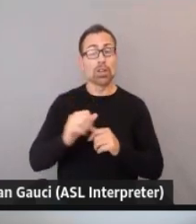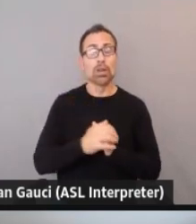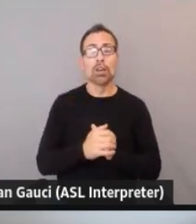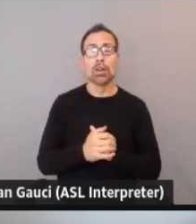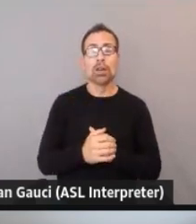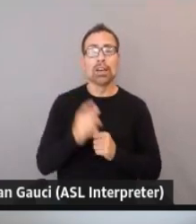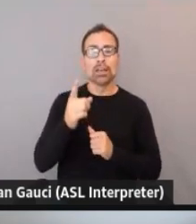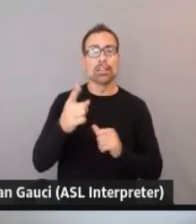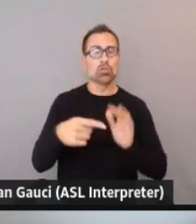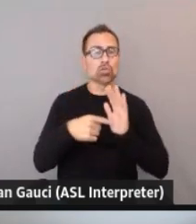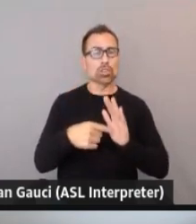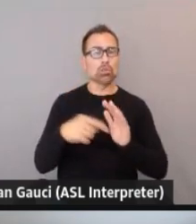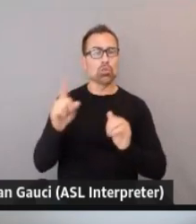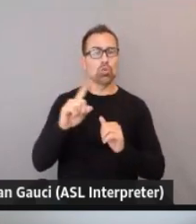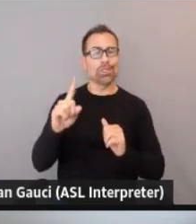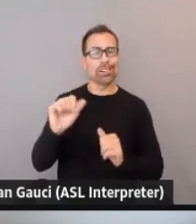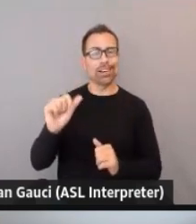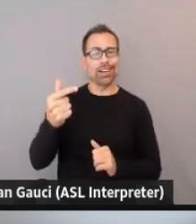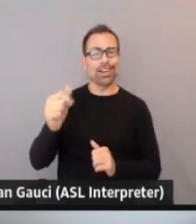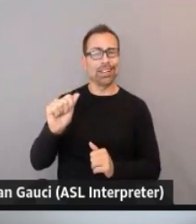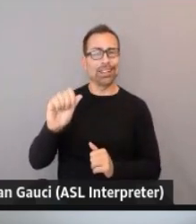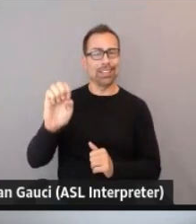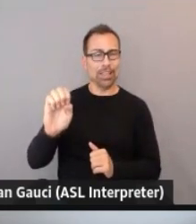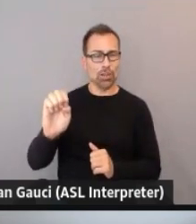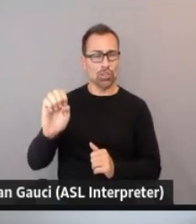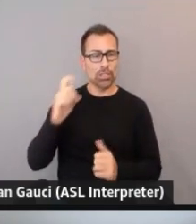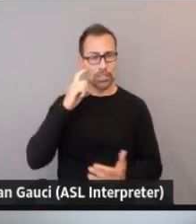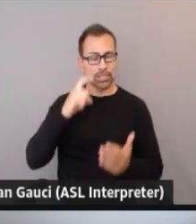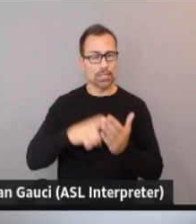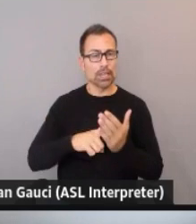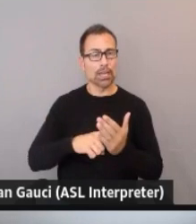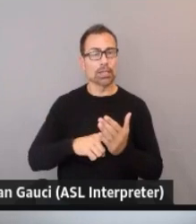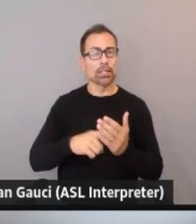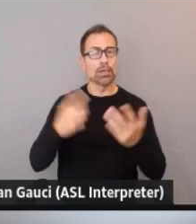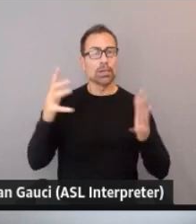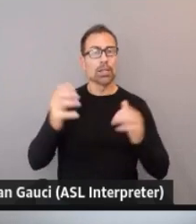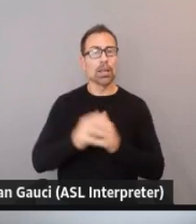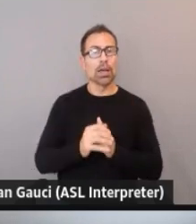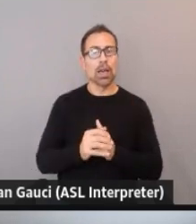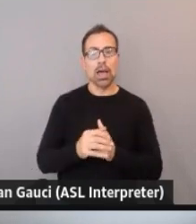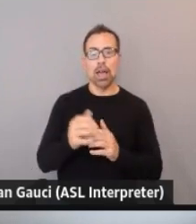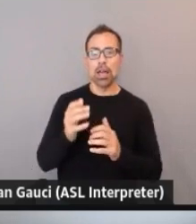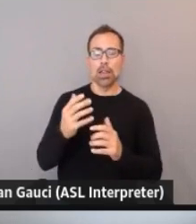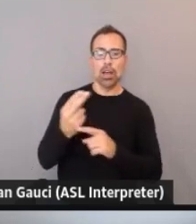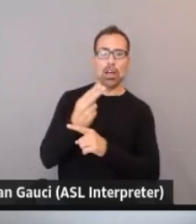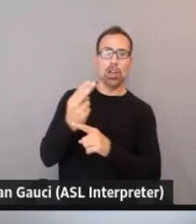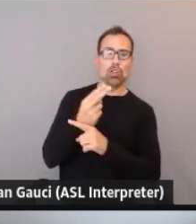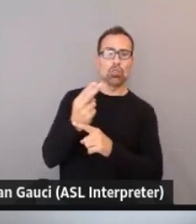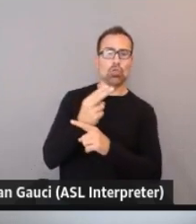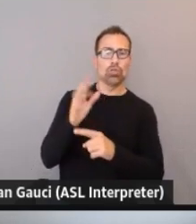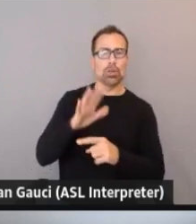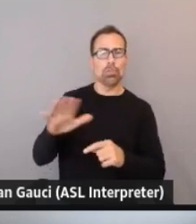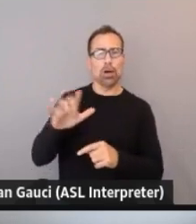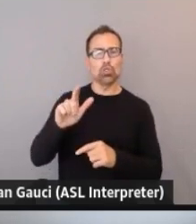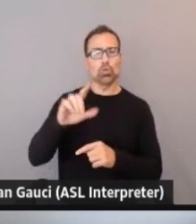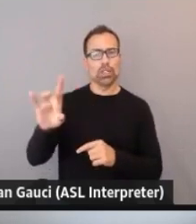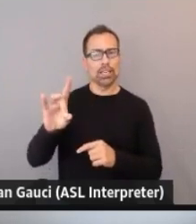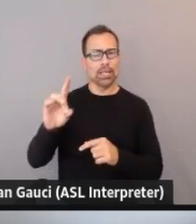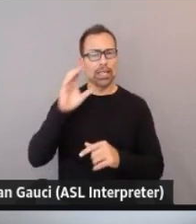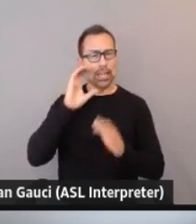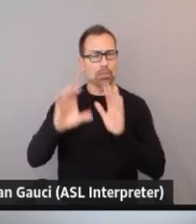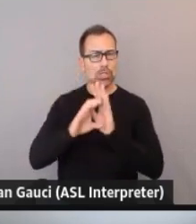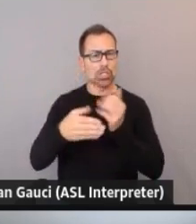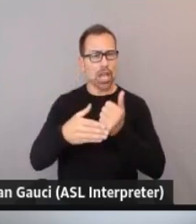where algae was detected, and I used around 28 images to train it. And then lastly, examples of healthy